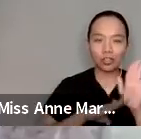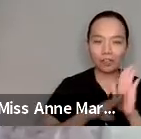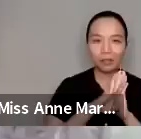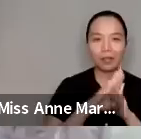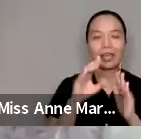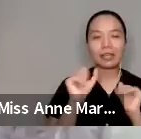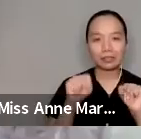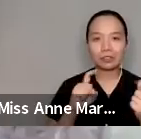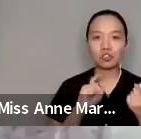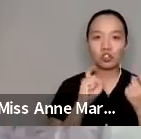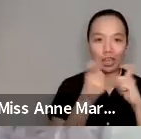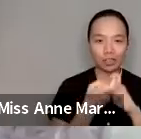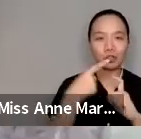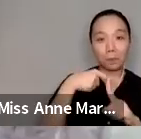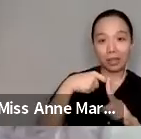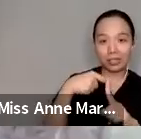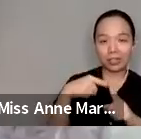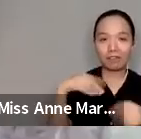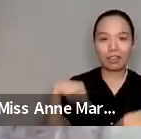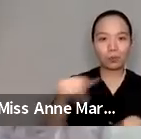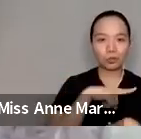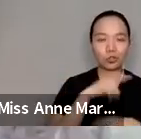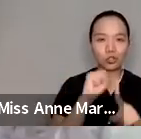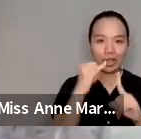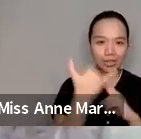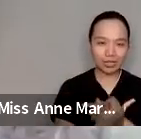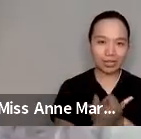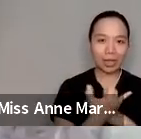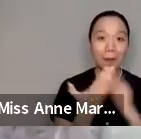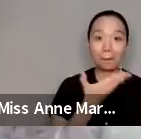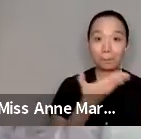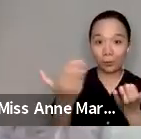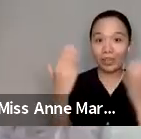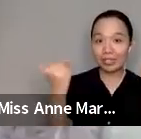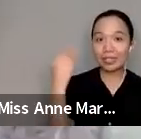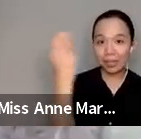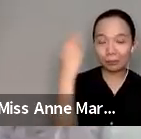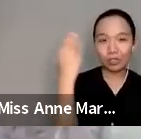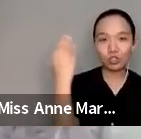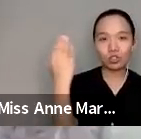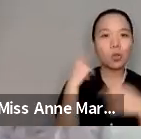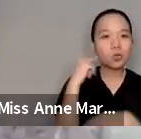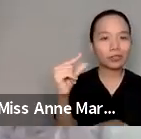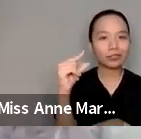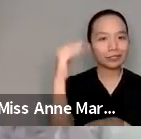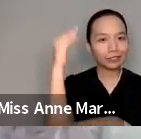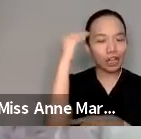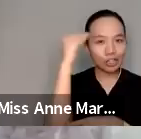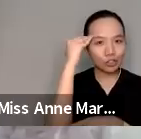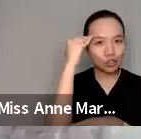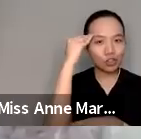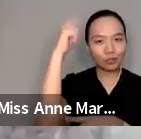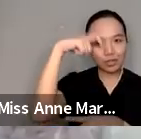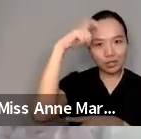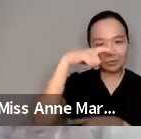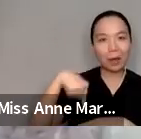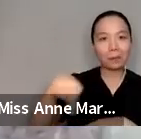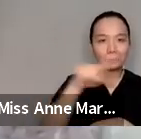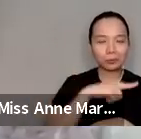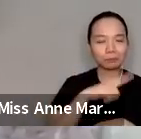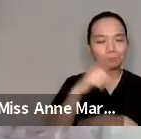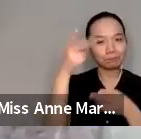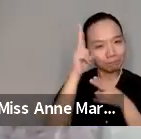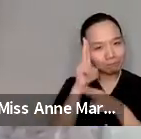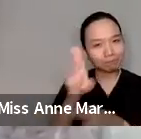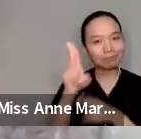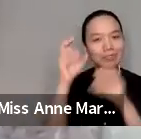change in our society. Bring from this celebration the golden nuggets of wisdom that our esteemed teachers have shared with